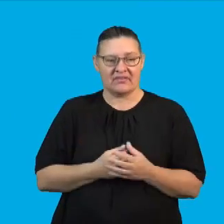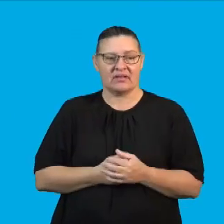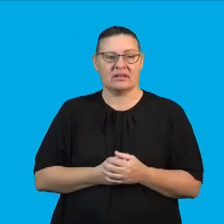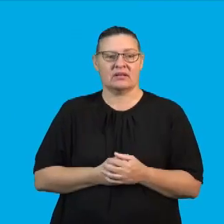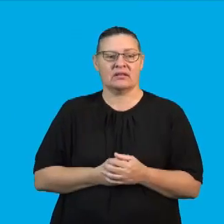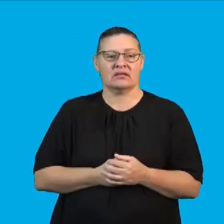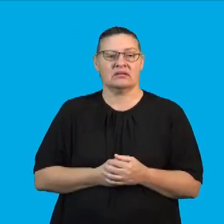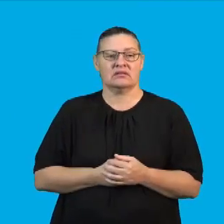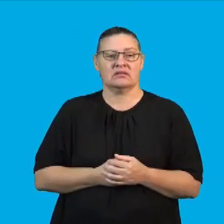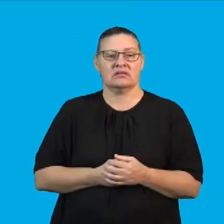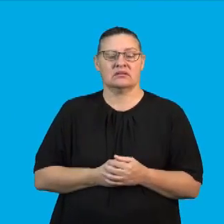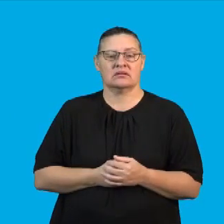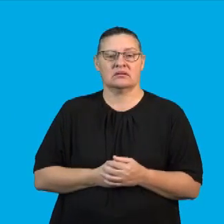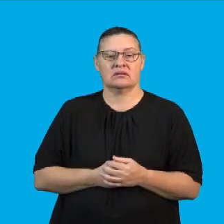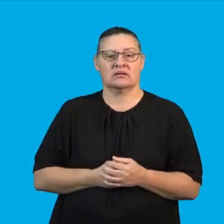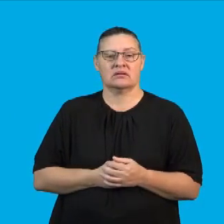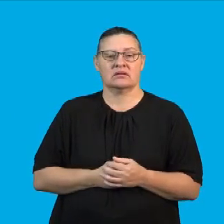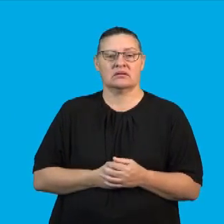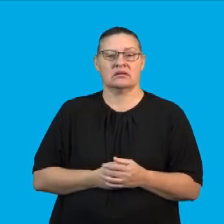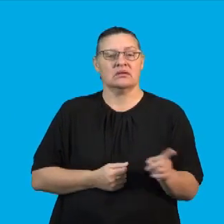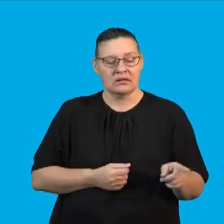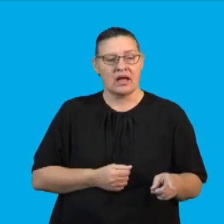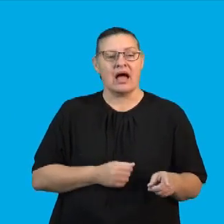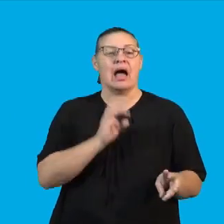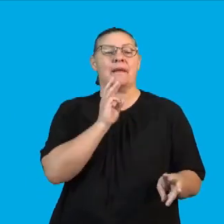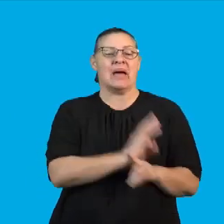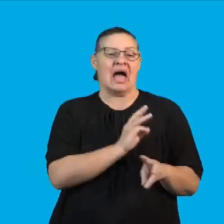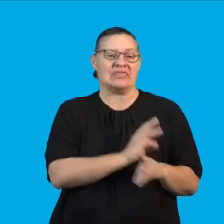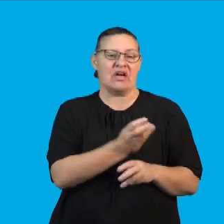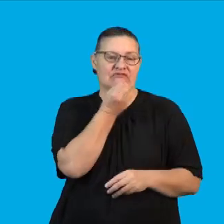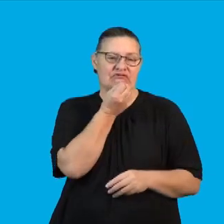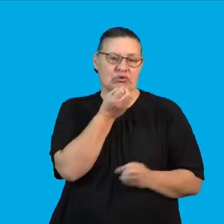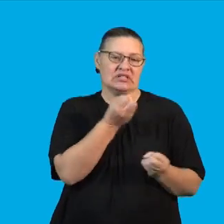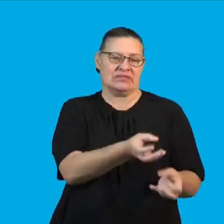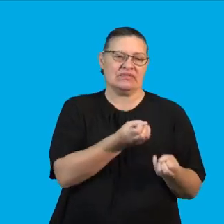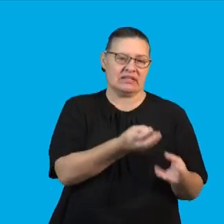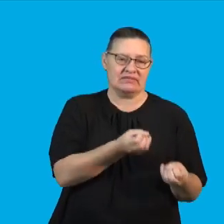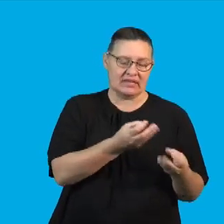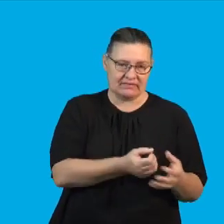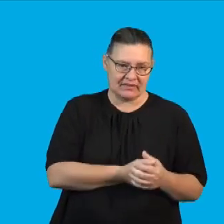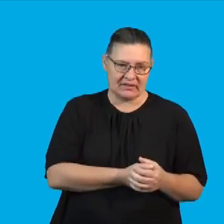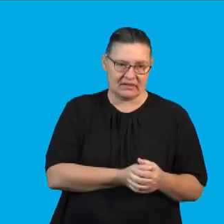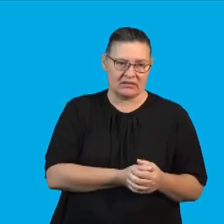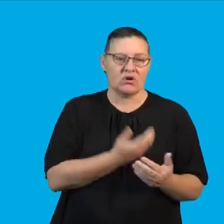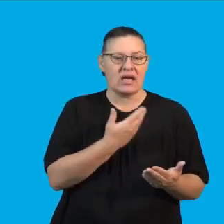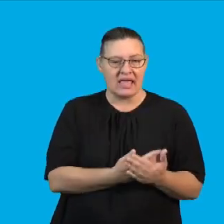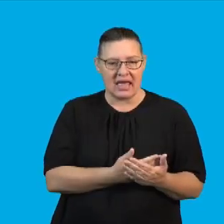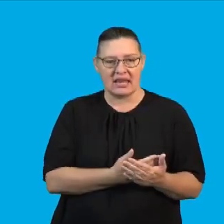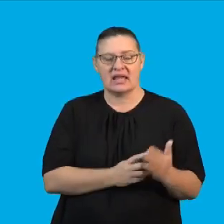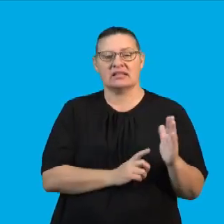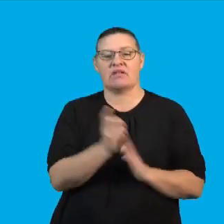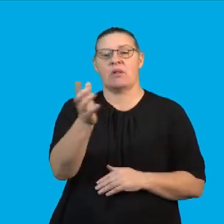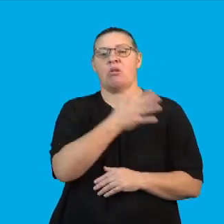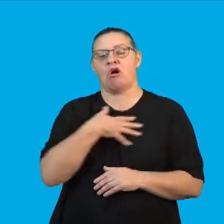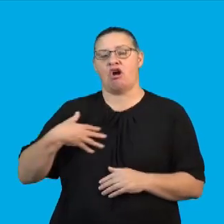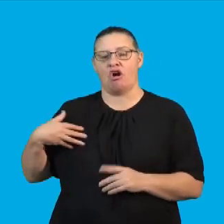Oh, yes, we also have another option. Remember, this is 2 marks. It fed from mother, so